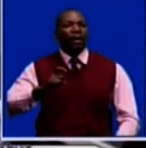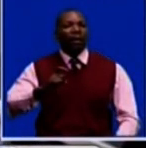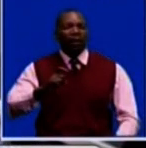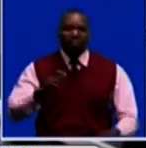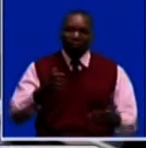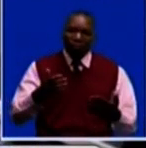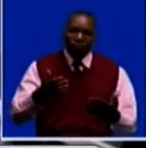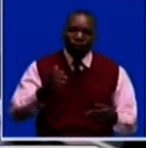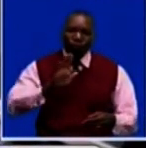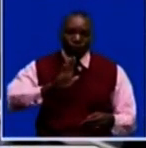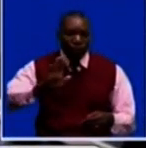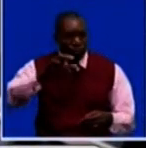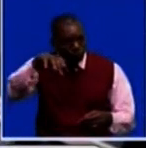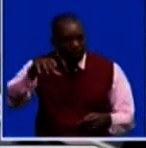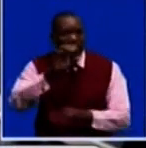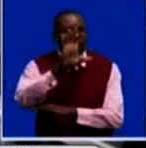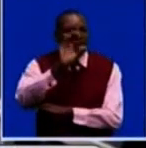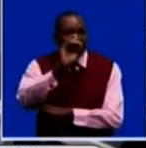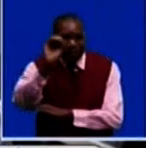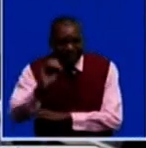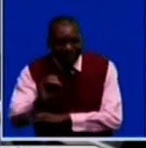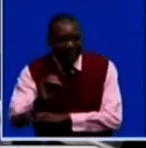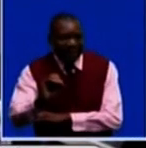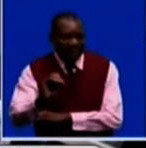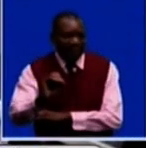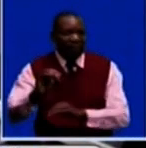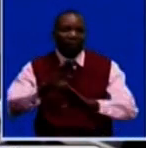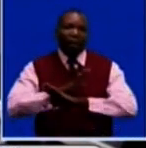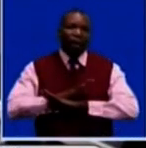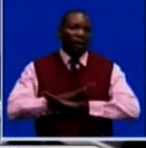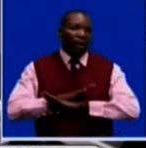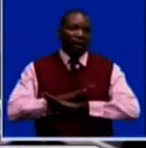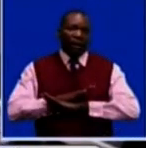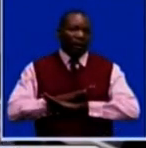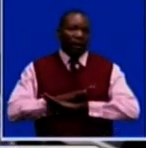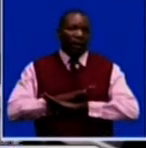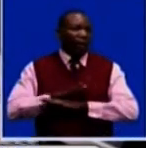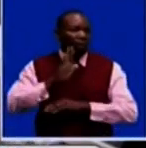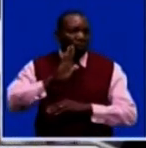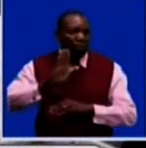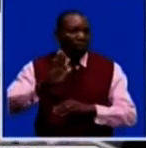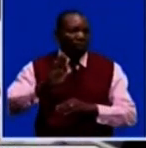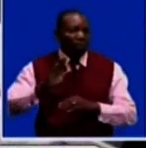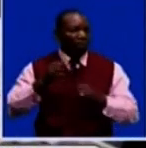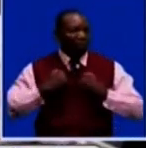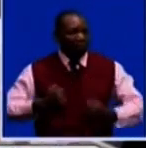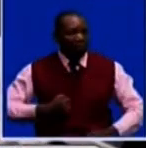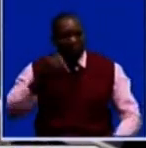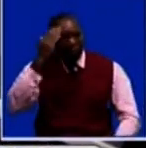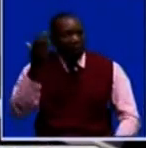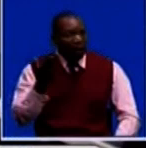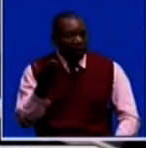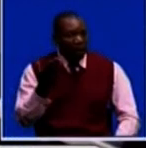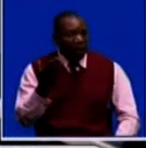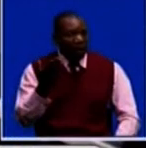50% of your children in Zambia do not know their status. We don't know